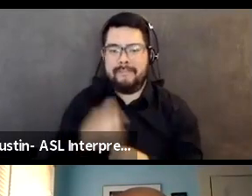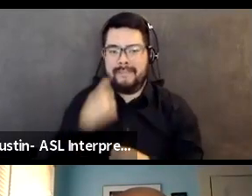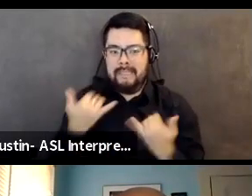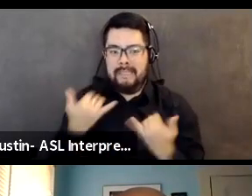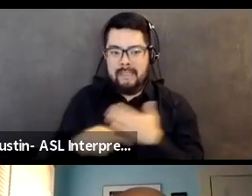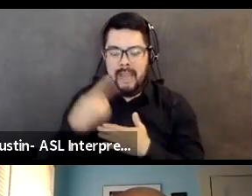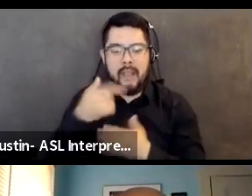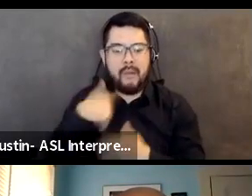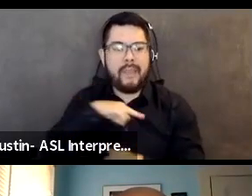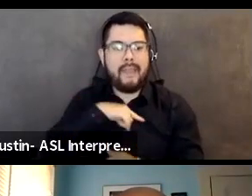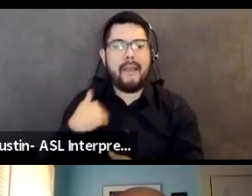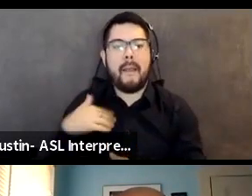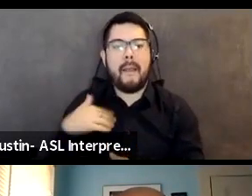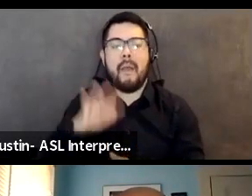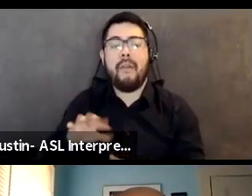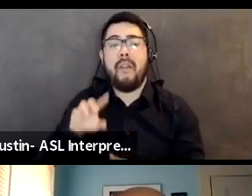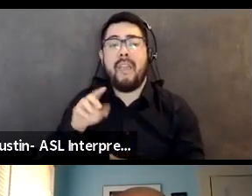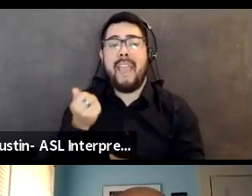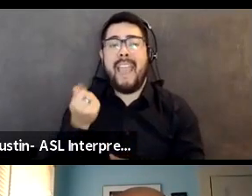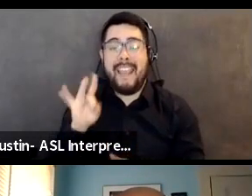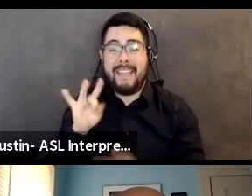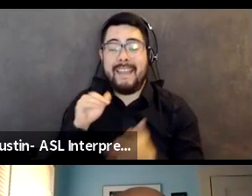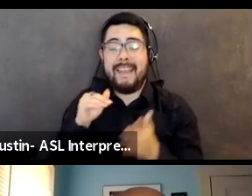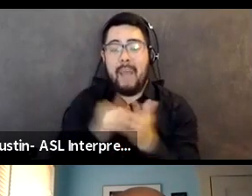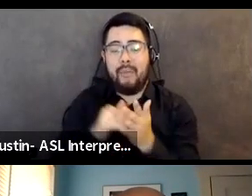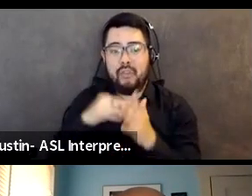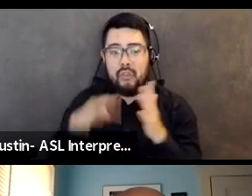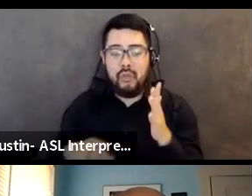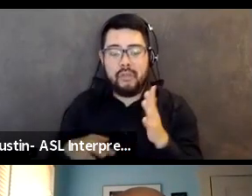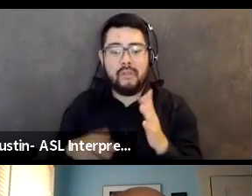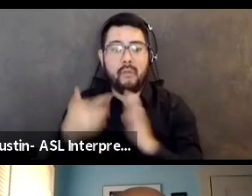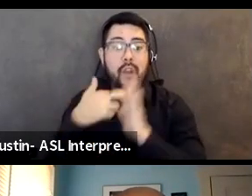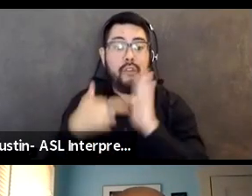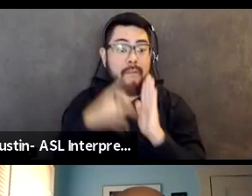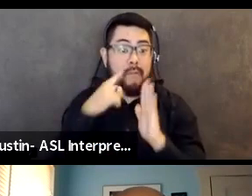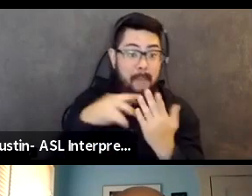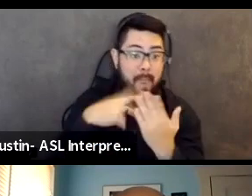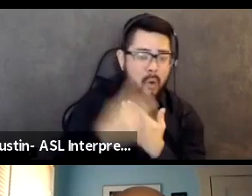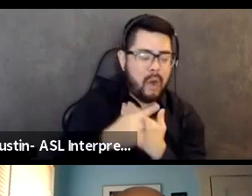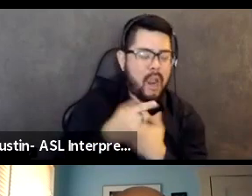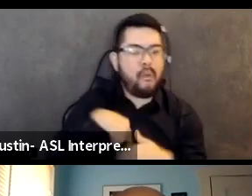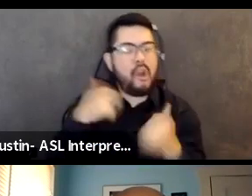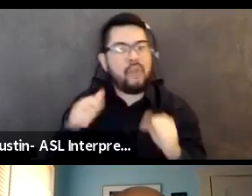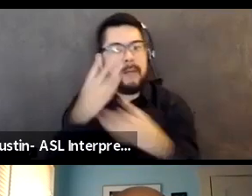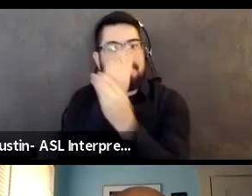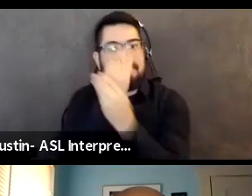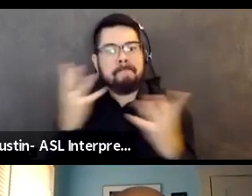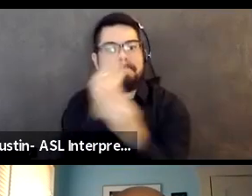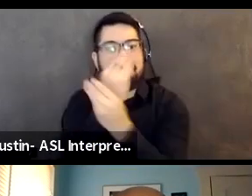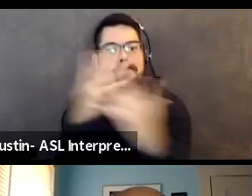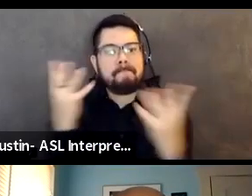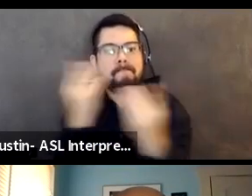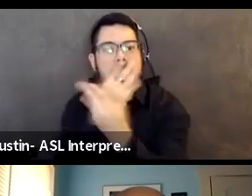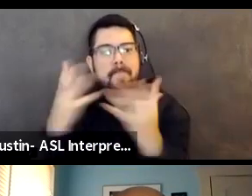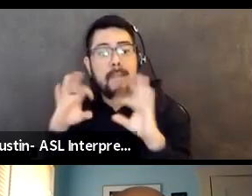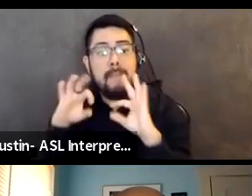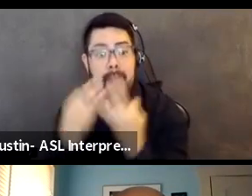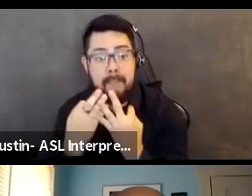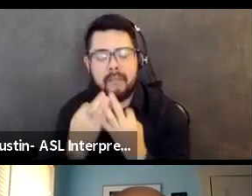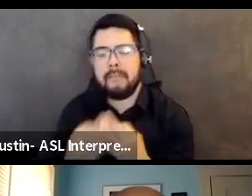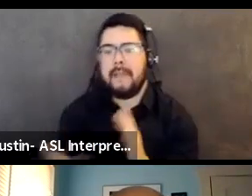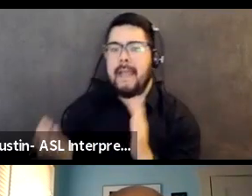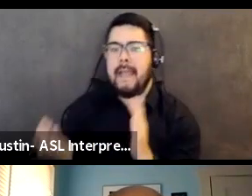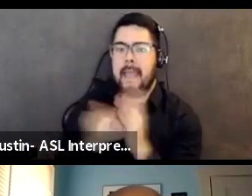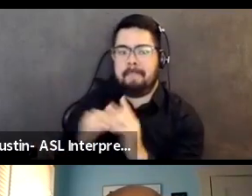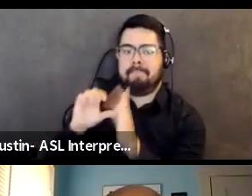students register for the program we are working on extremely hard to get the word out to eligible families i want to remind families to